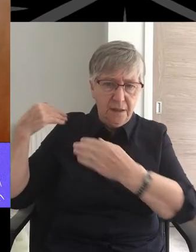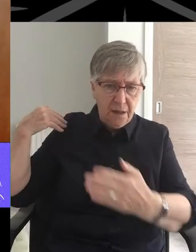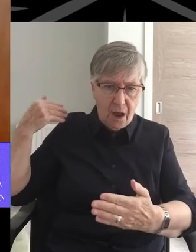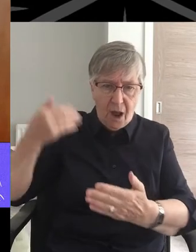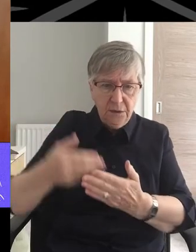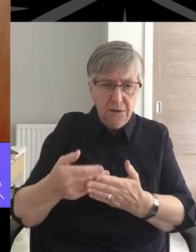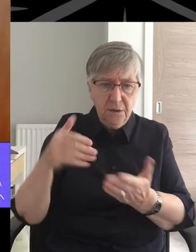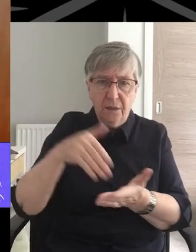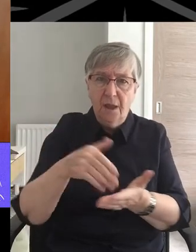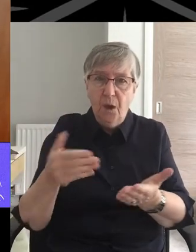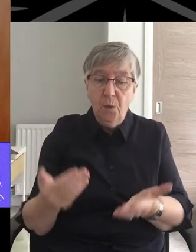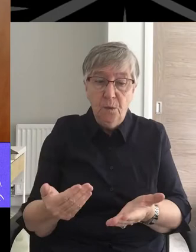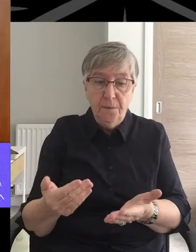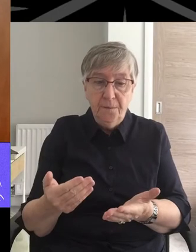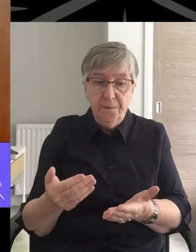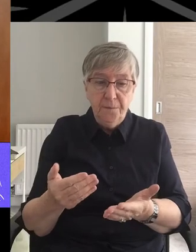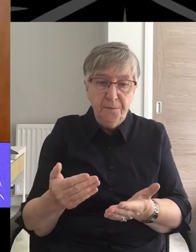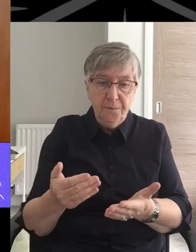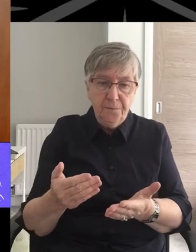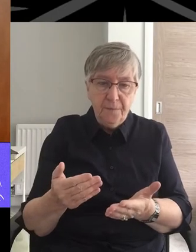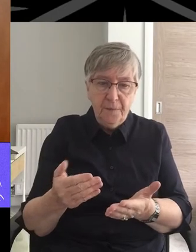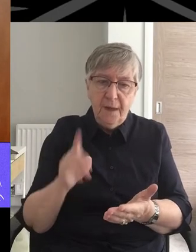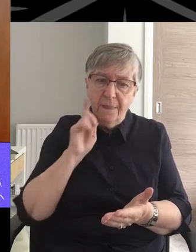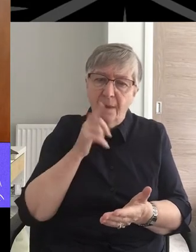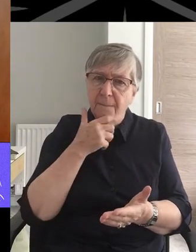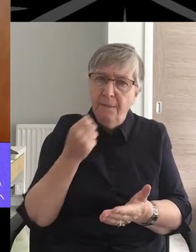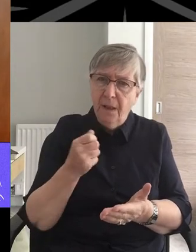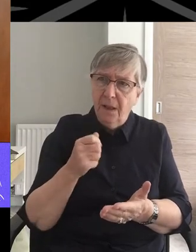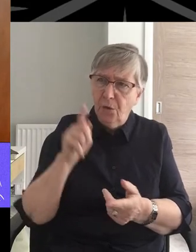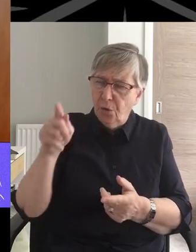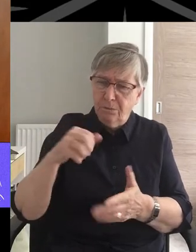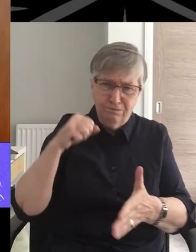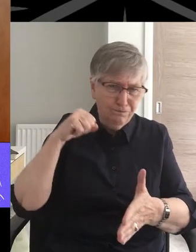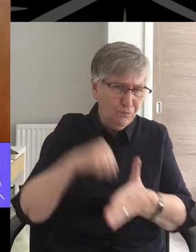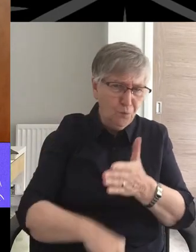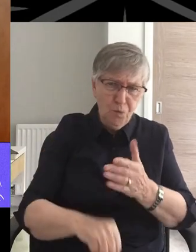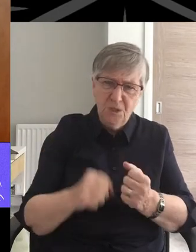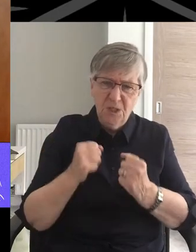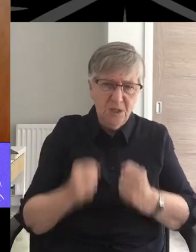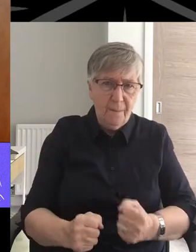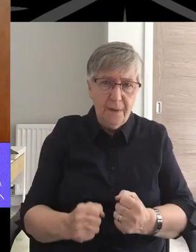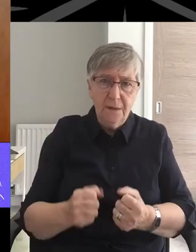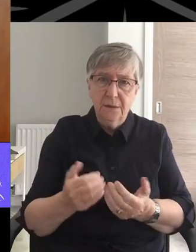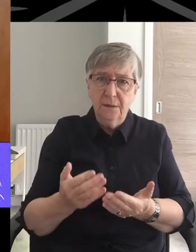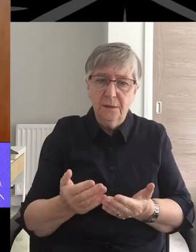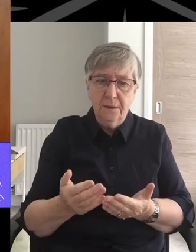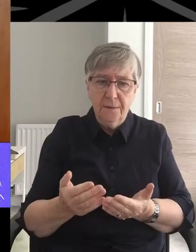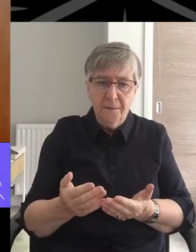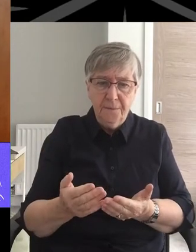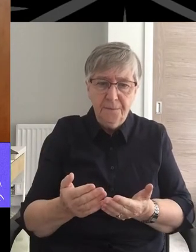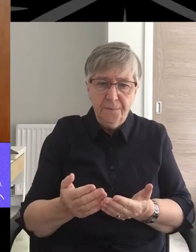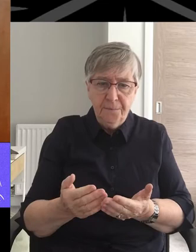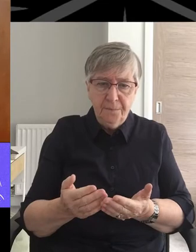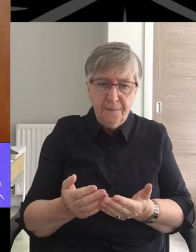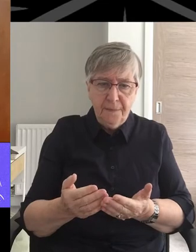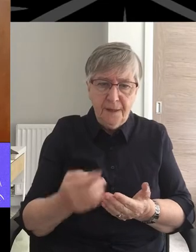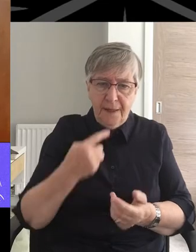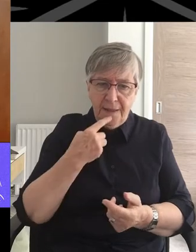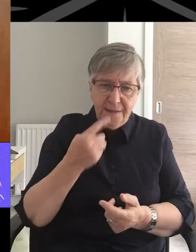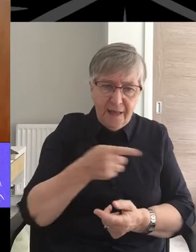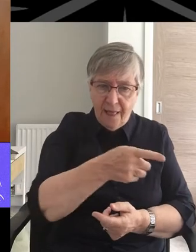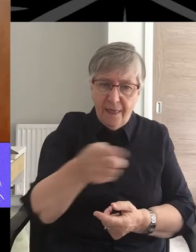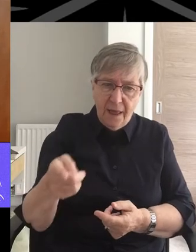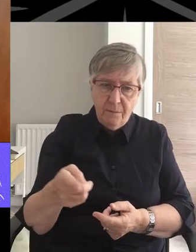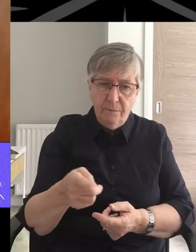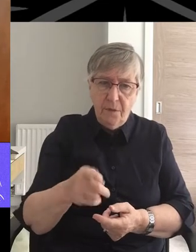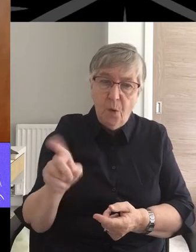revolt against me to this very day. The people to whom I am sending you are obstinate and stubborn. Say to